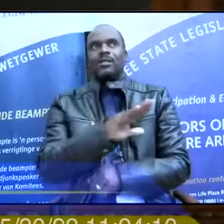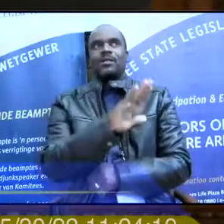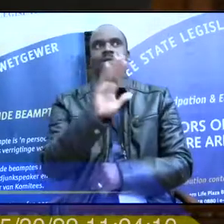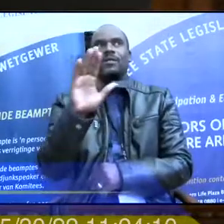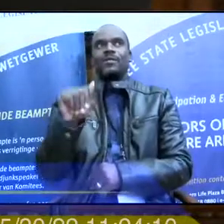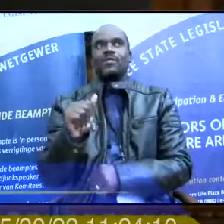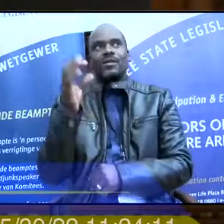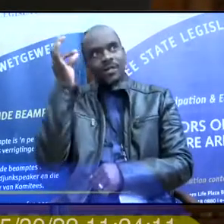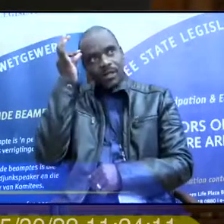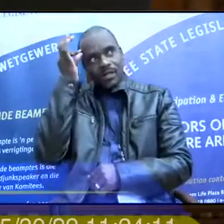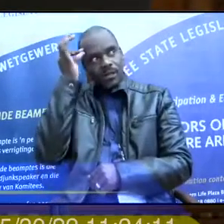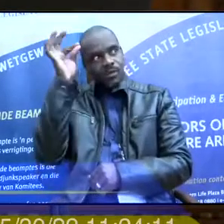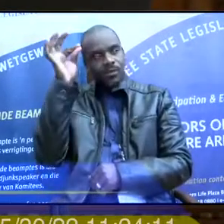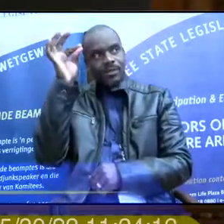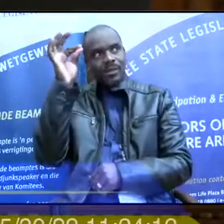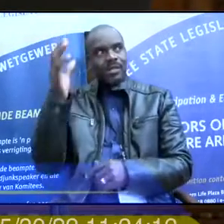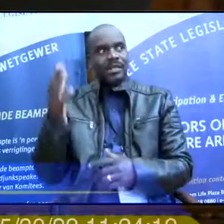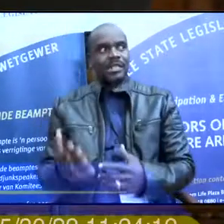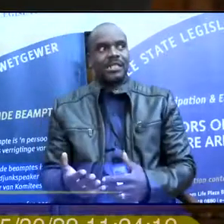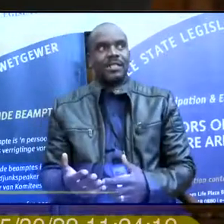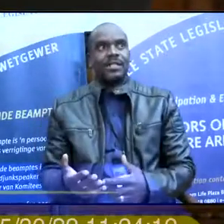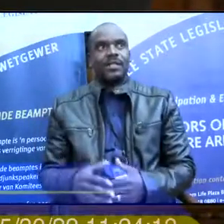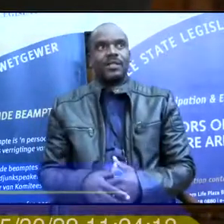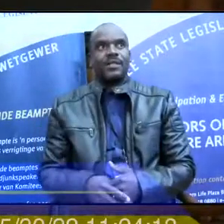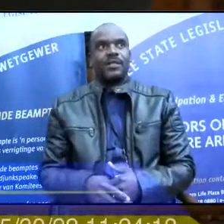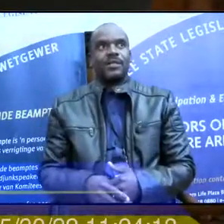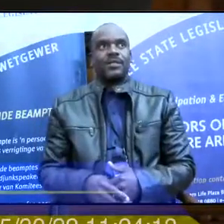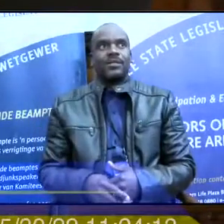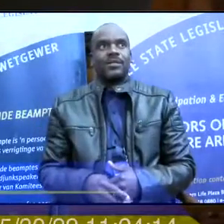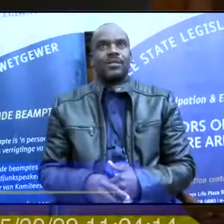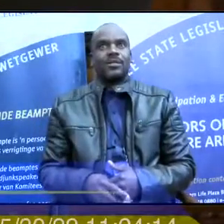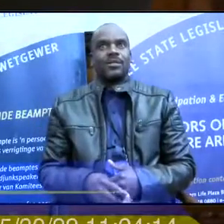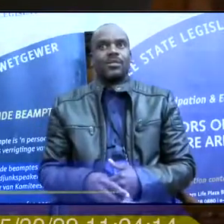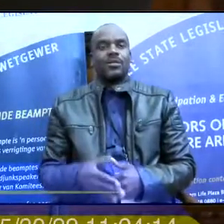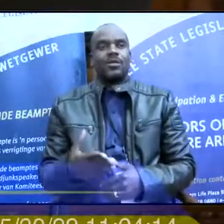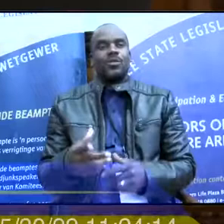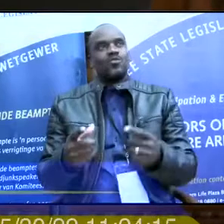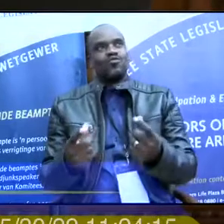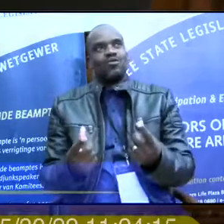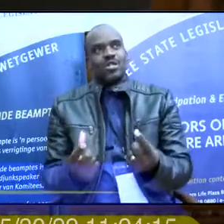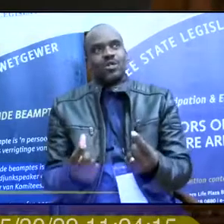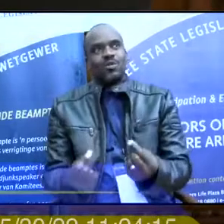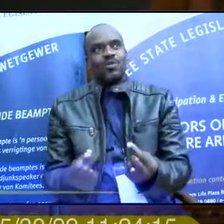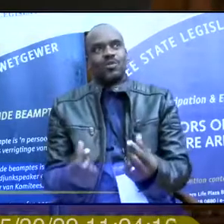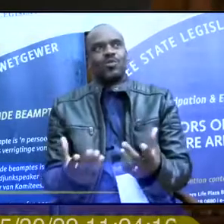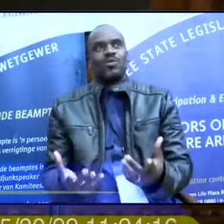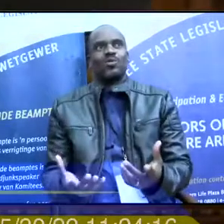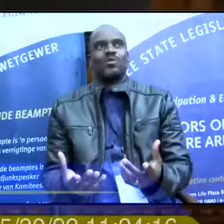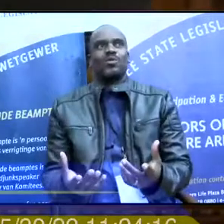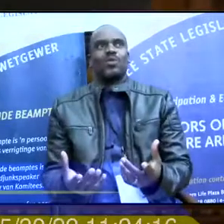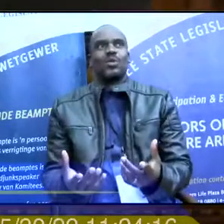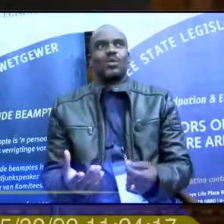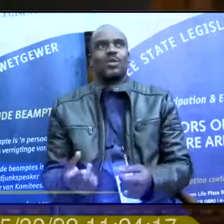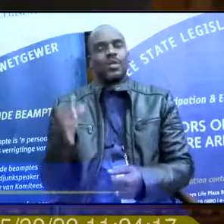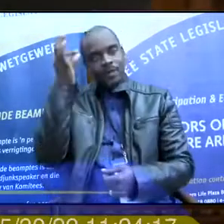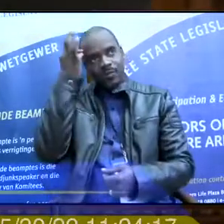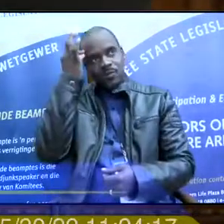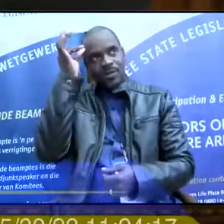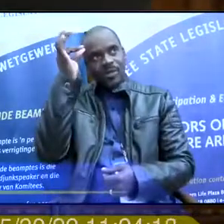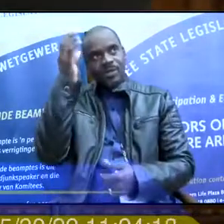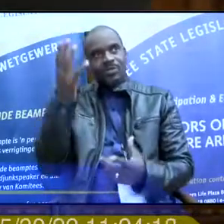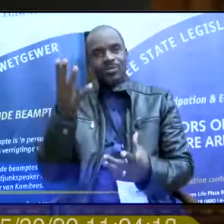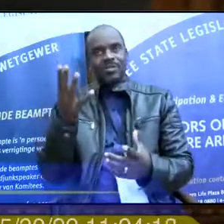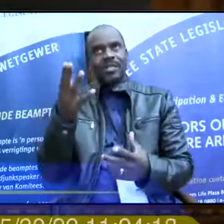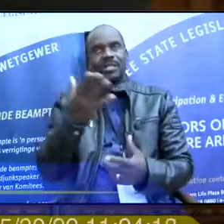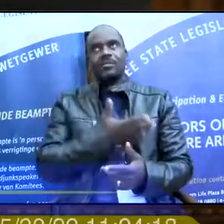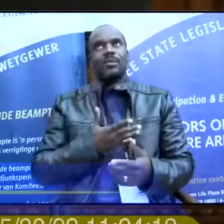increased that figure to 88.6 percent and we do comrades program director honorable speaker